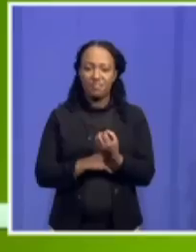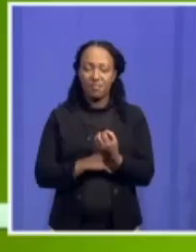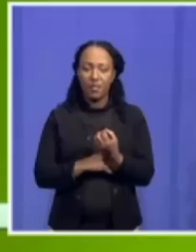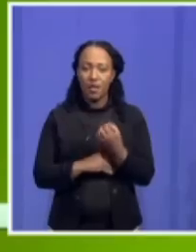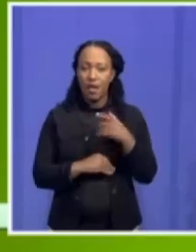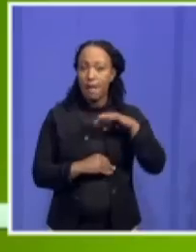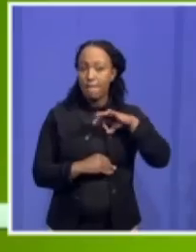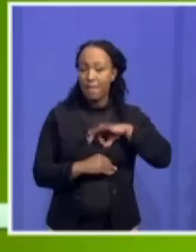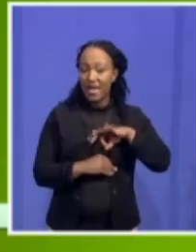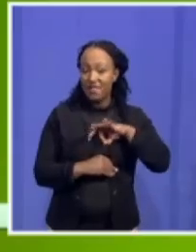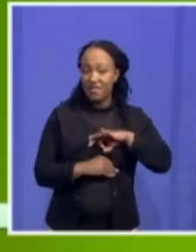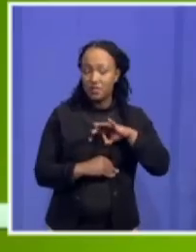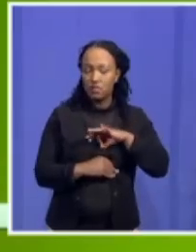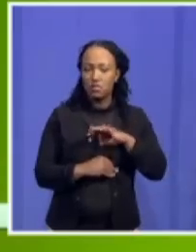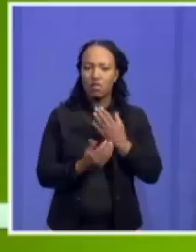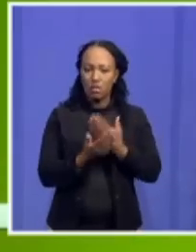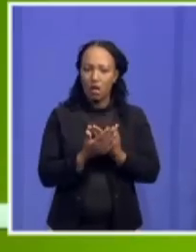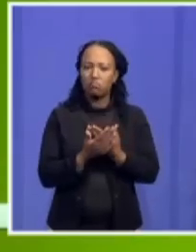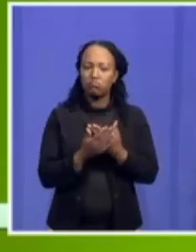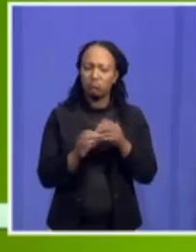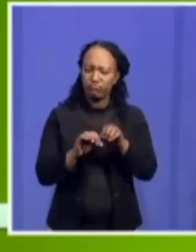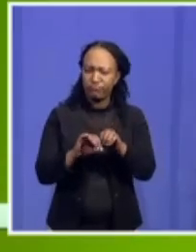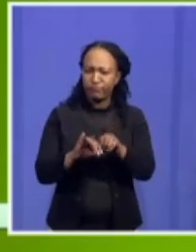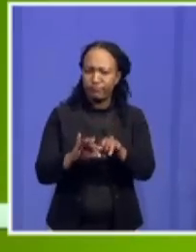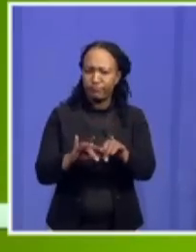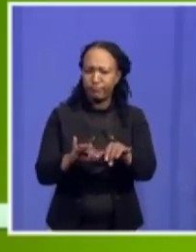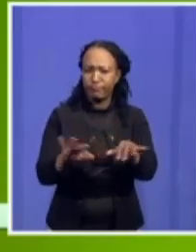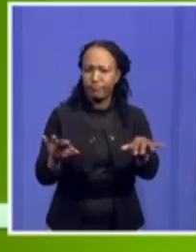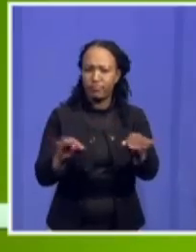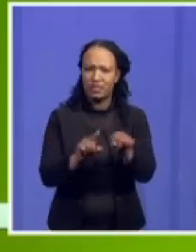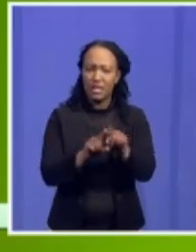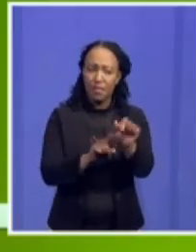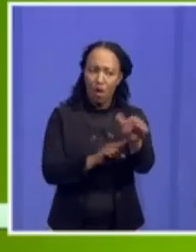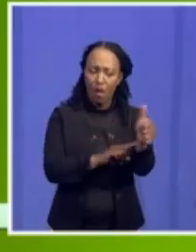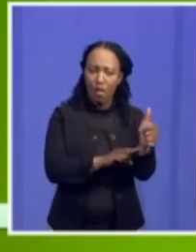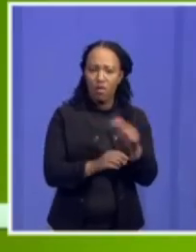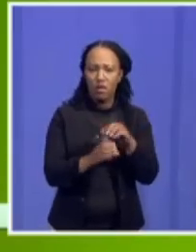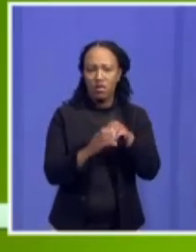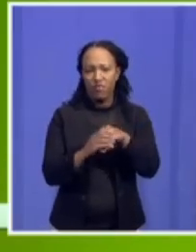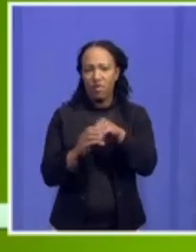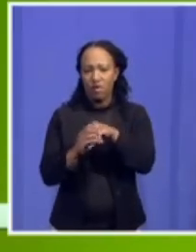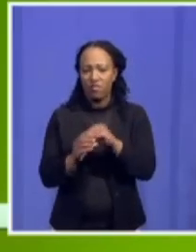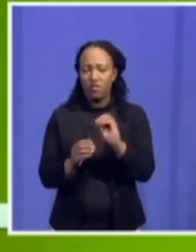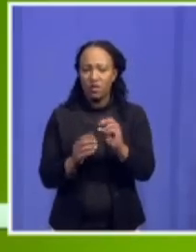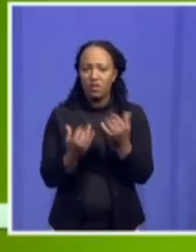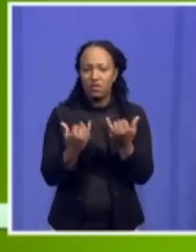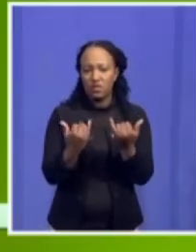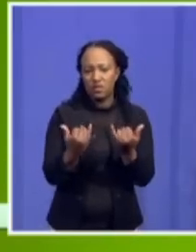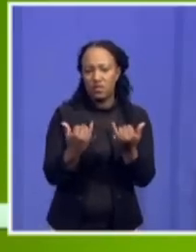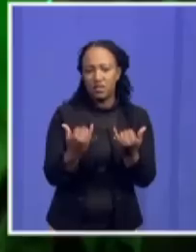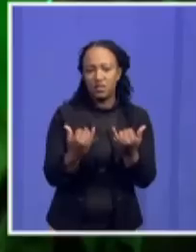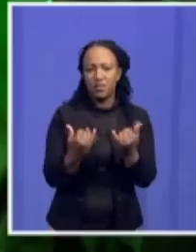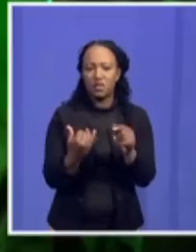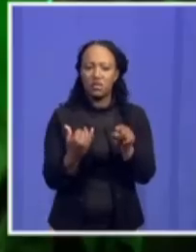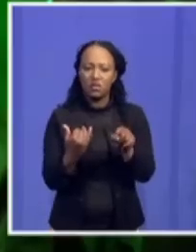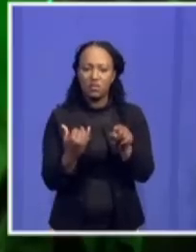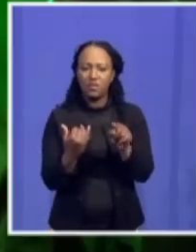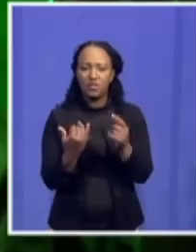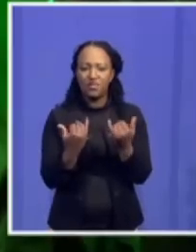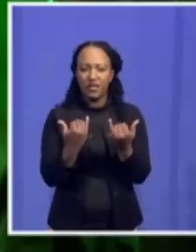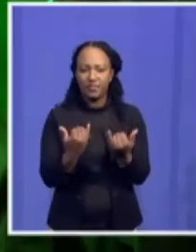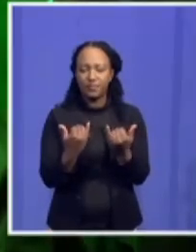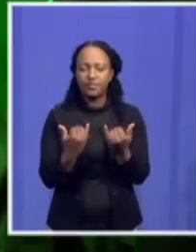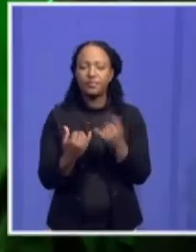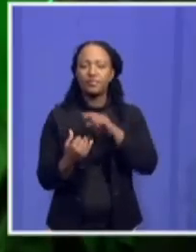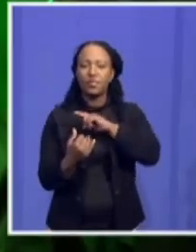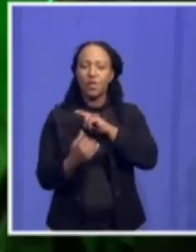benefits that are going to flow to all those who are involved in the ecosystem of mining. It is important that